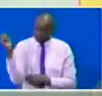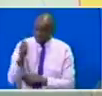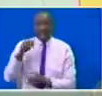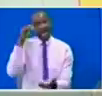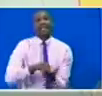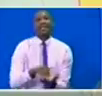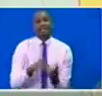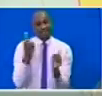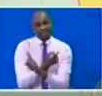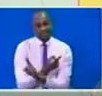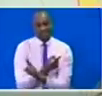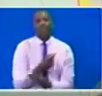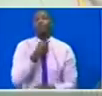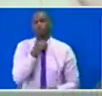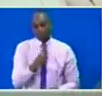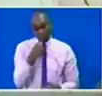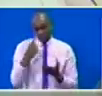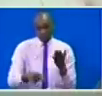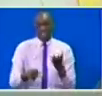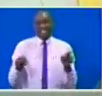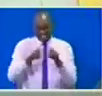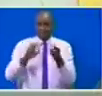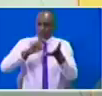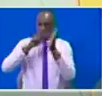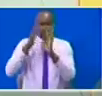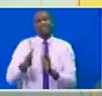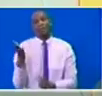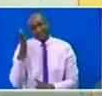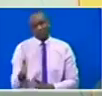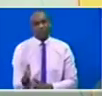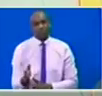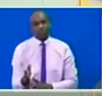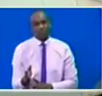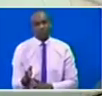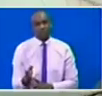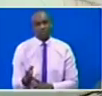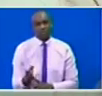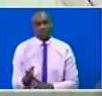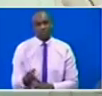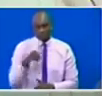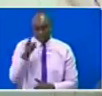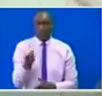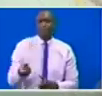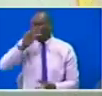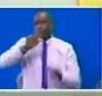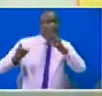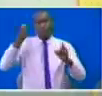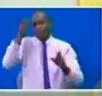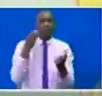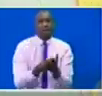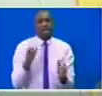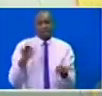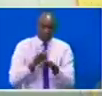again, and award it back to the same contractor at a grossly inflated price. That's all that we've been talking